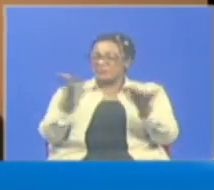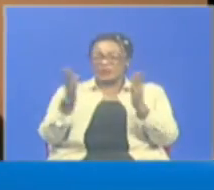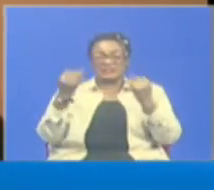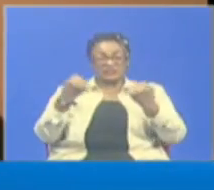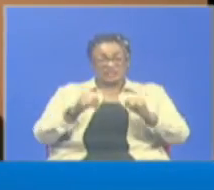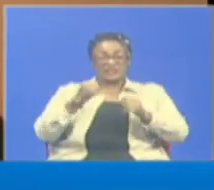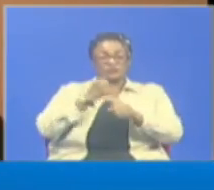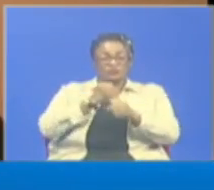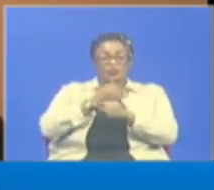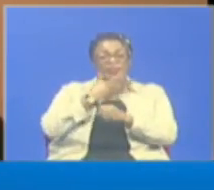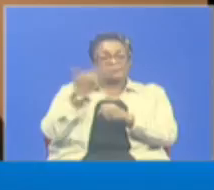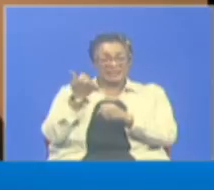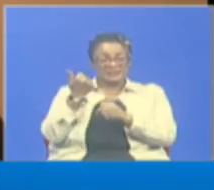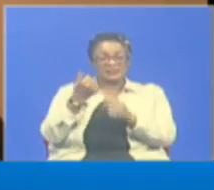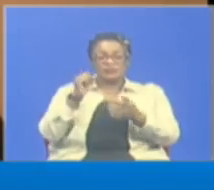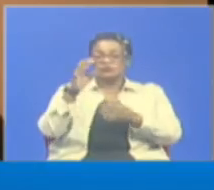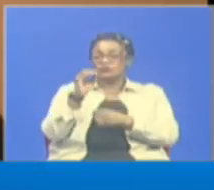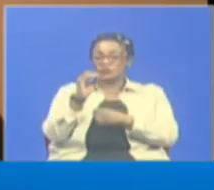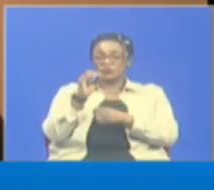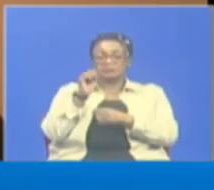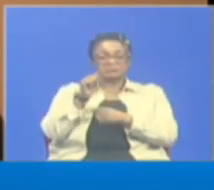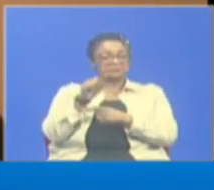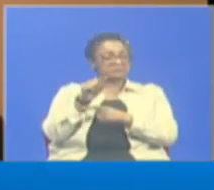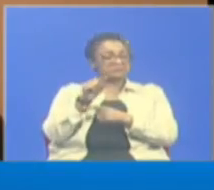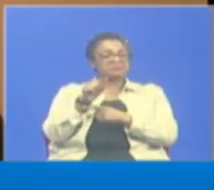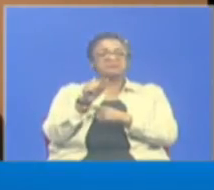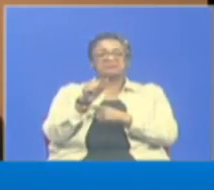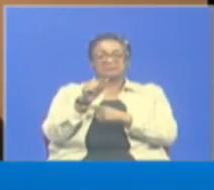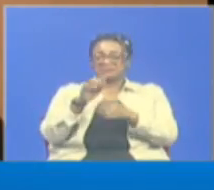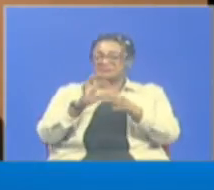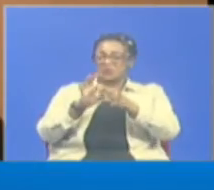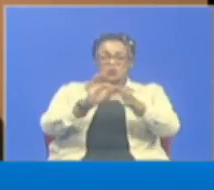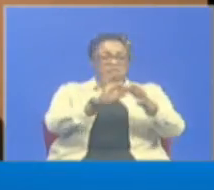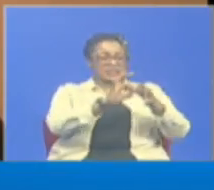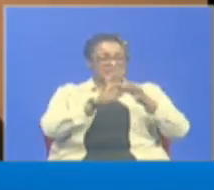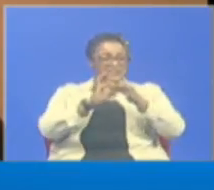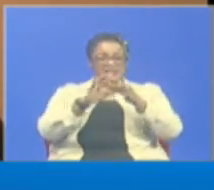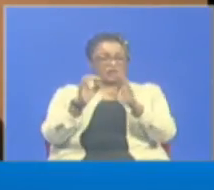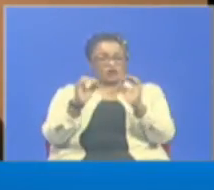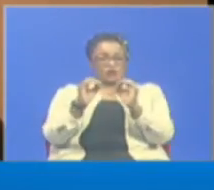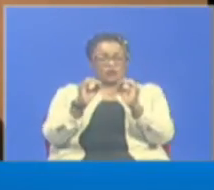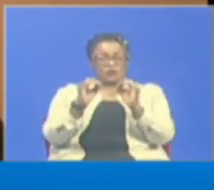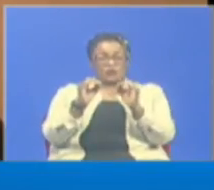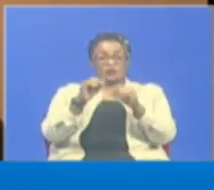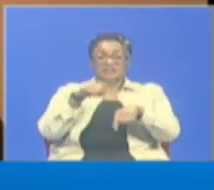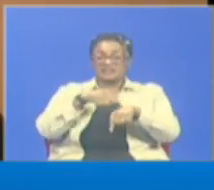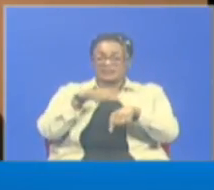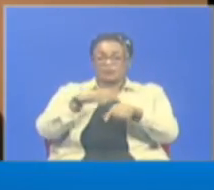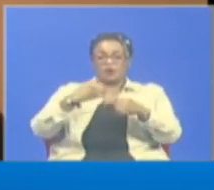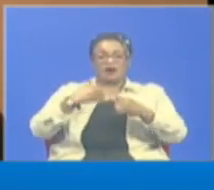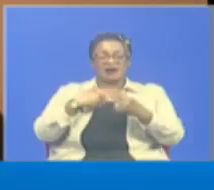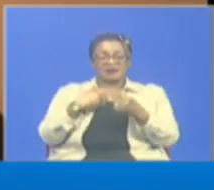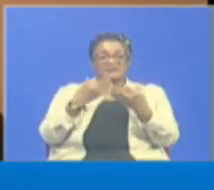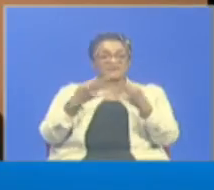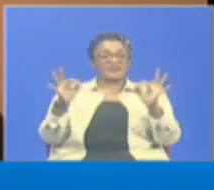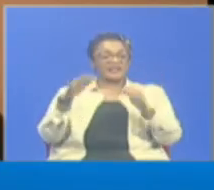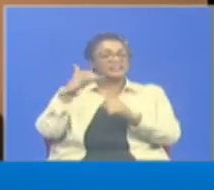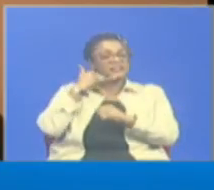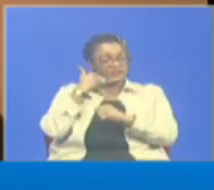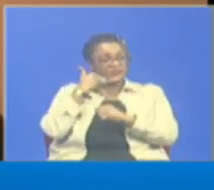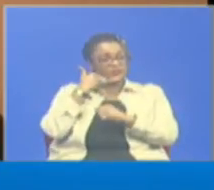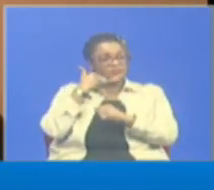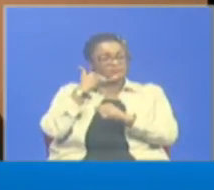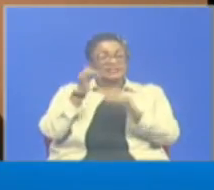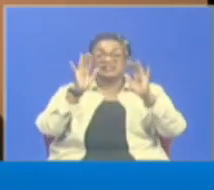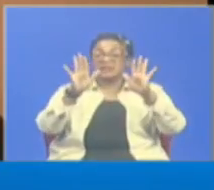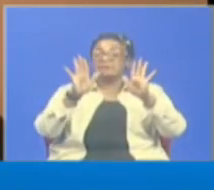can, and therefore it's a bit uncoordinated, especially when we have the toll-free lines. And it is important for